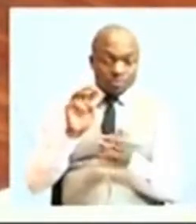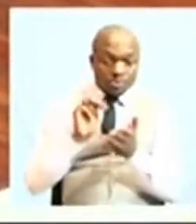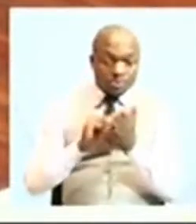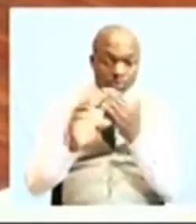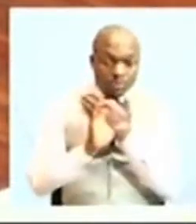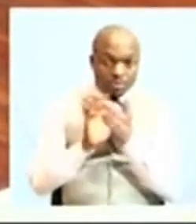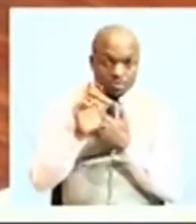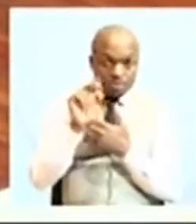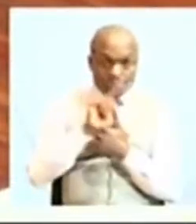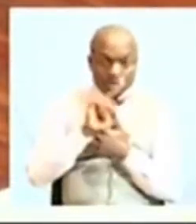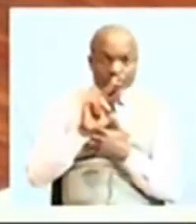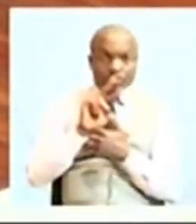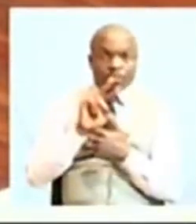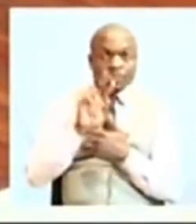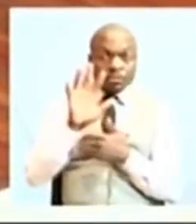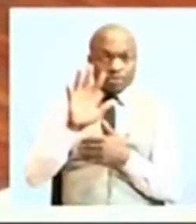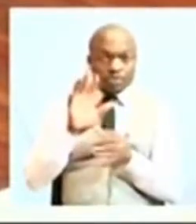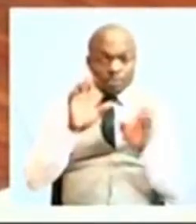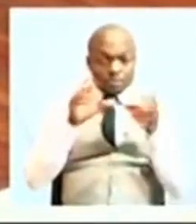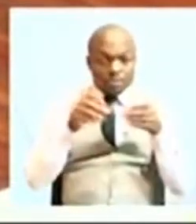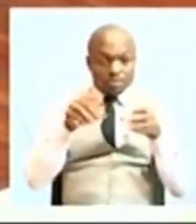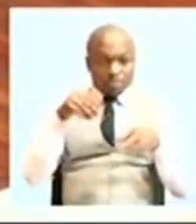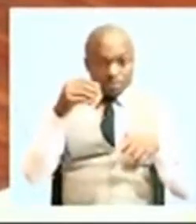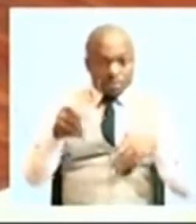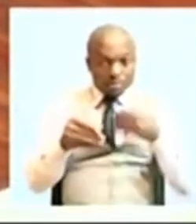The Council spent